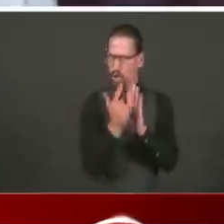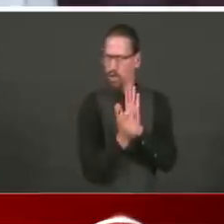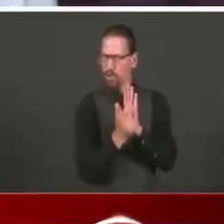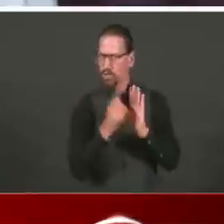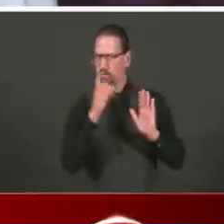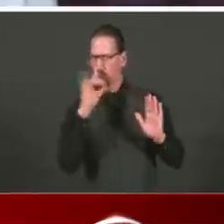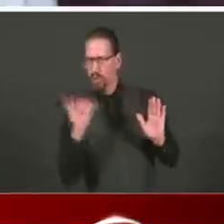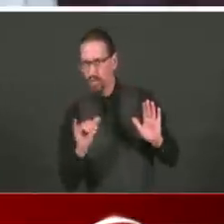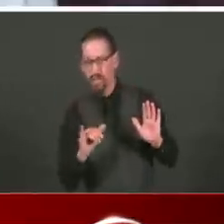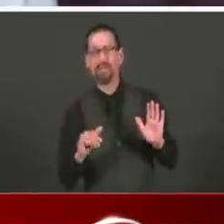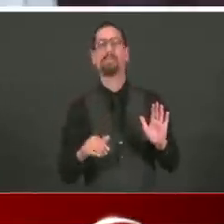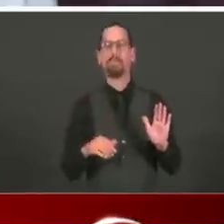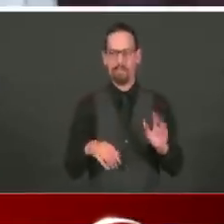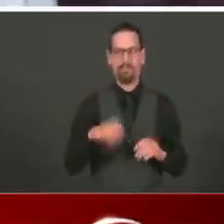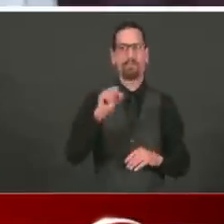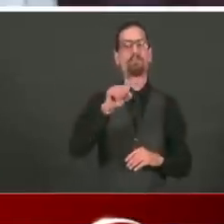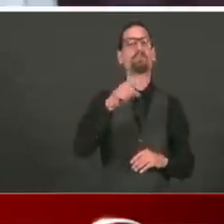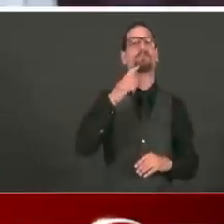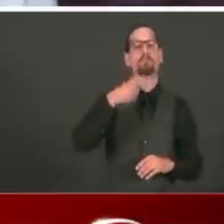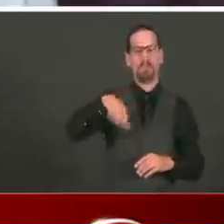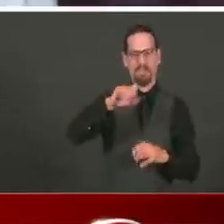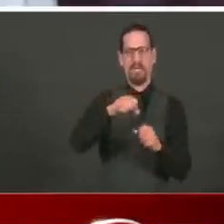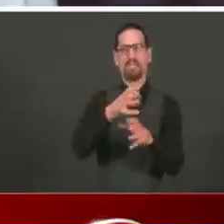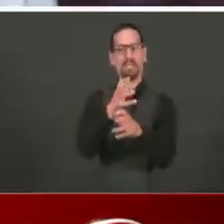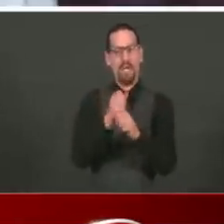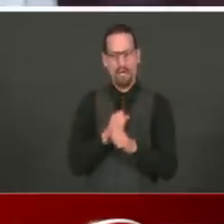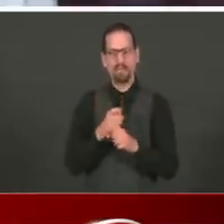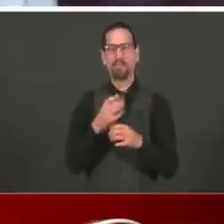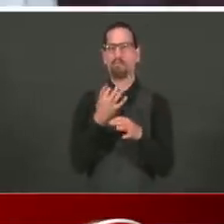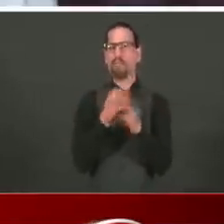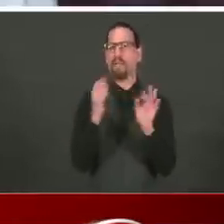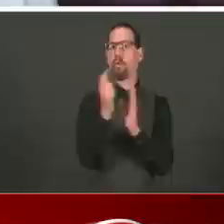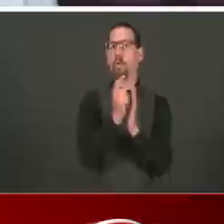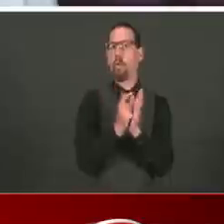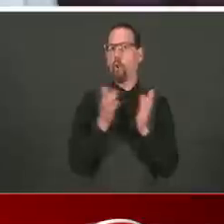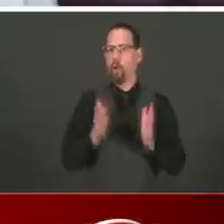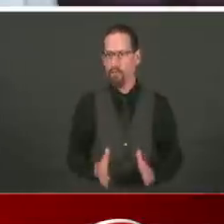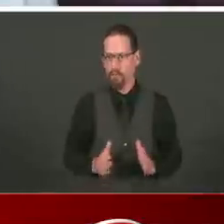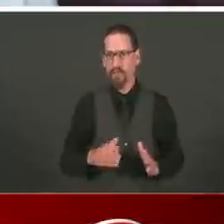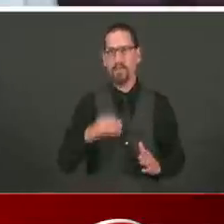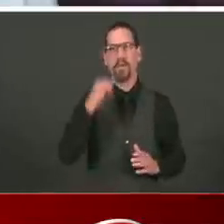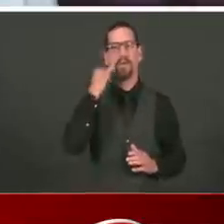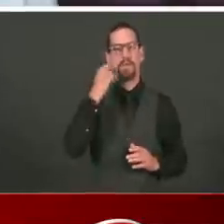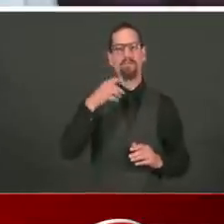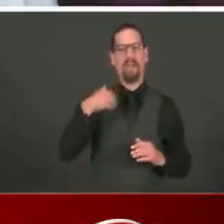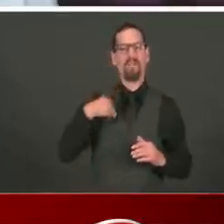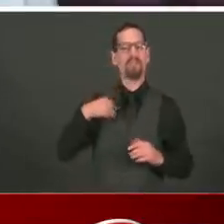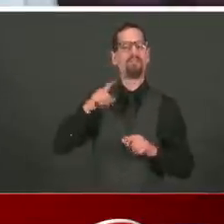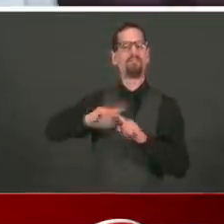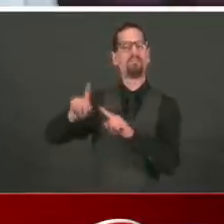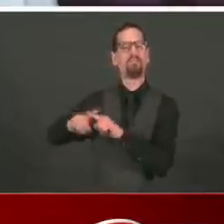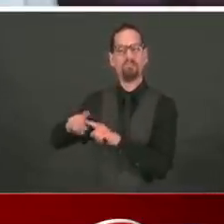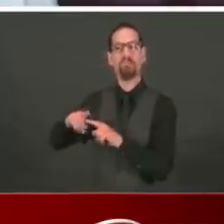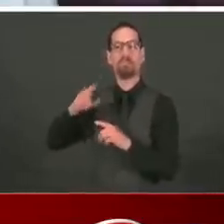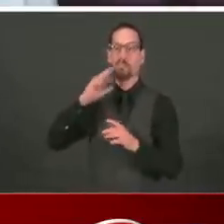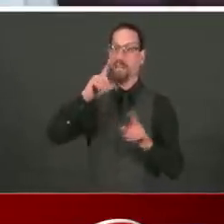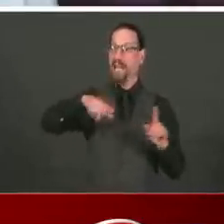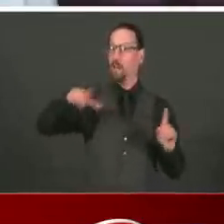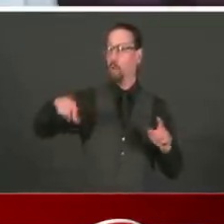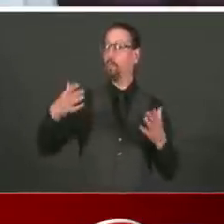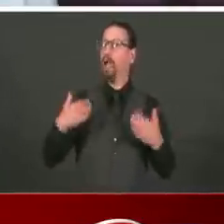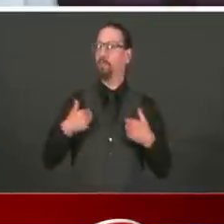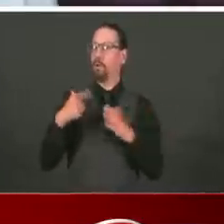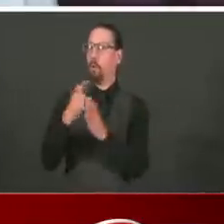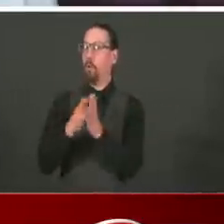I suspect most landlords will be represented by a lawyer, and we want to make sure every tenant also has the opportunity to be represented by a lawyer